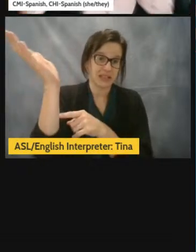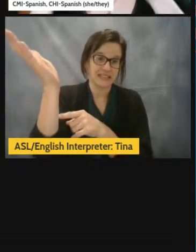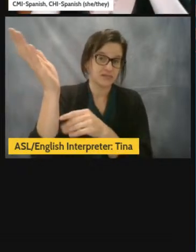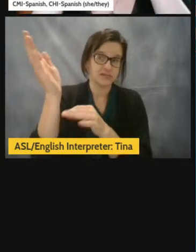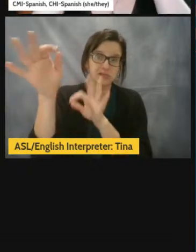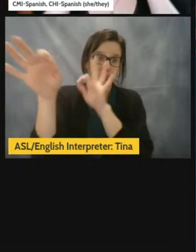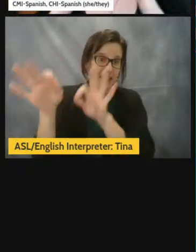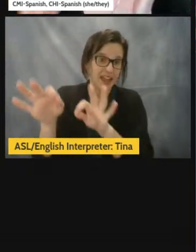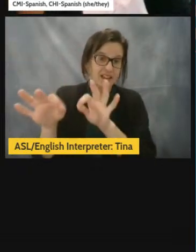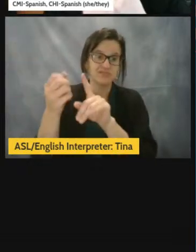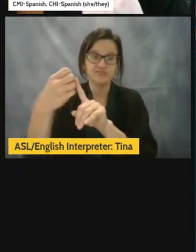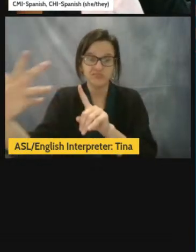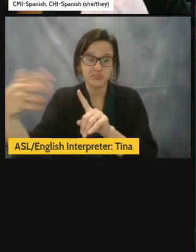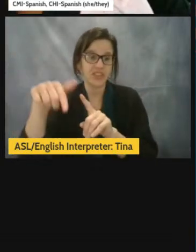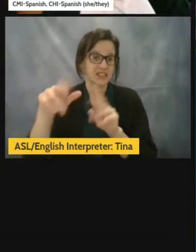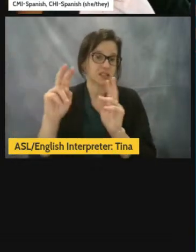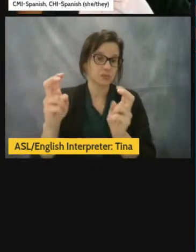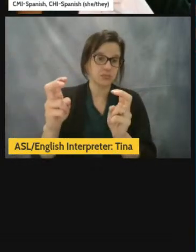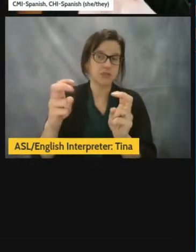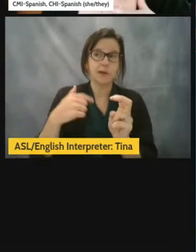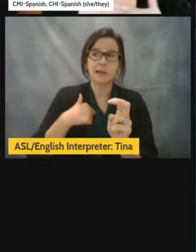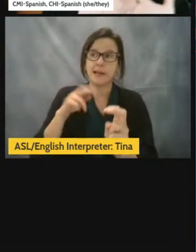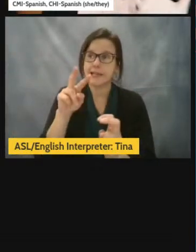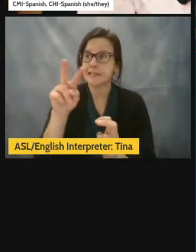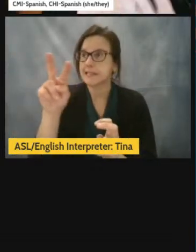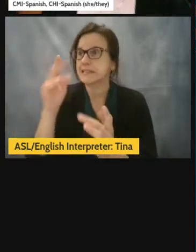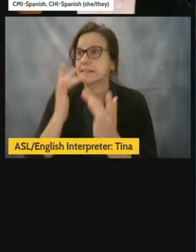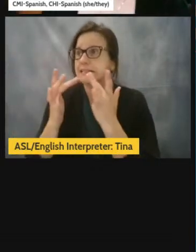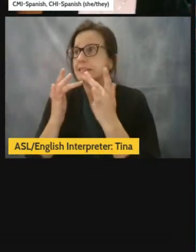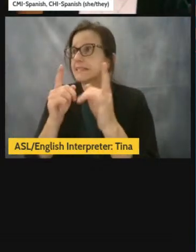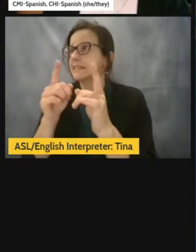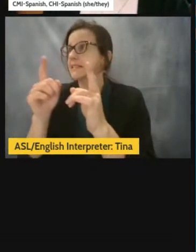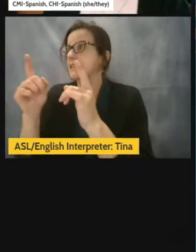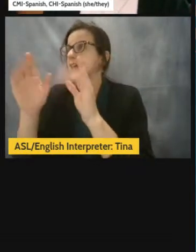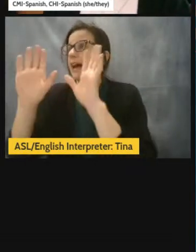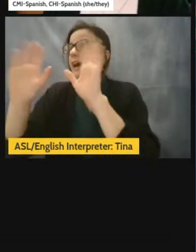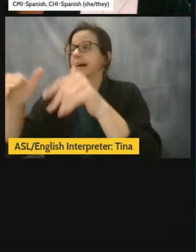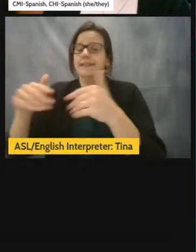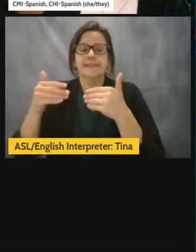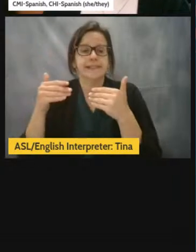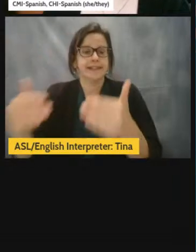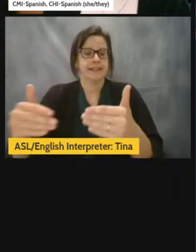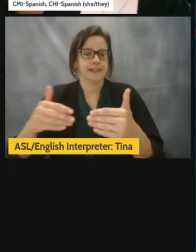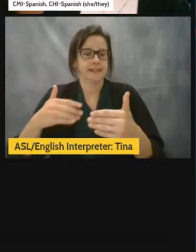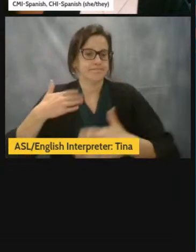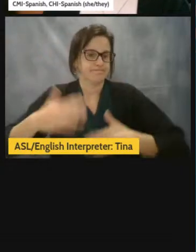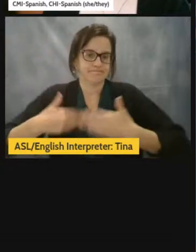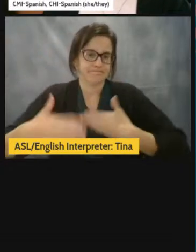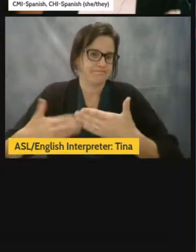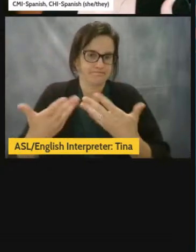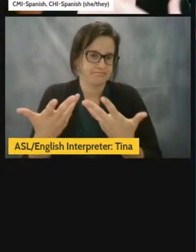Okay. So if you have the knowledge, okay,